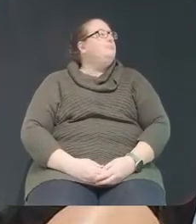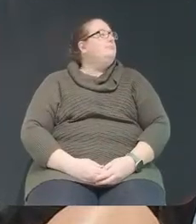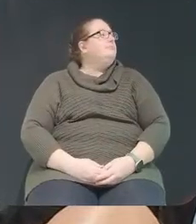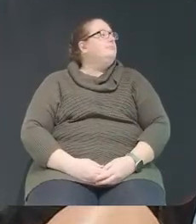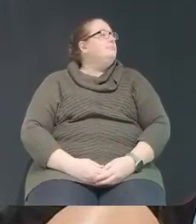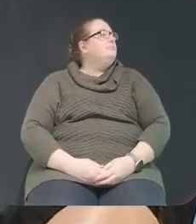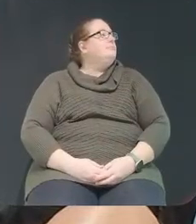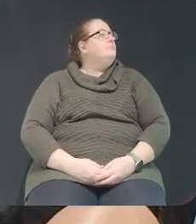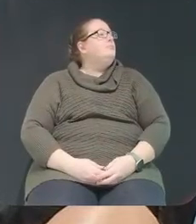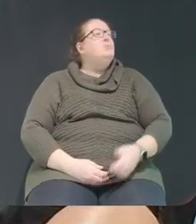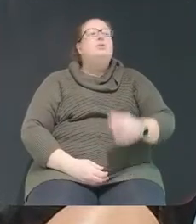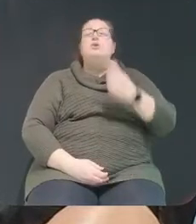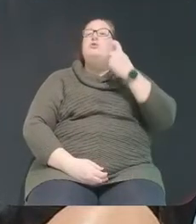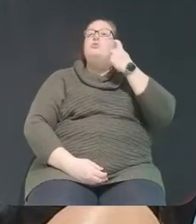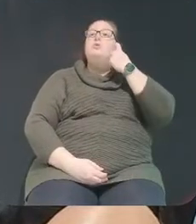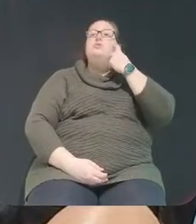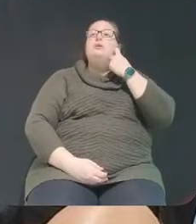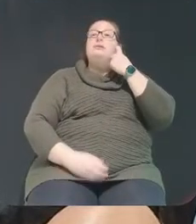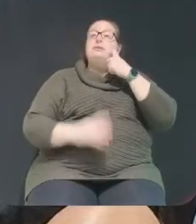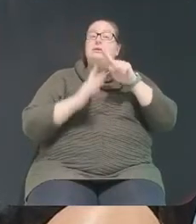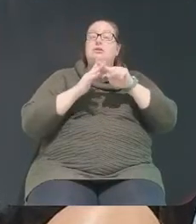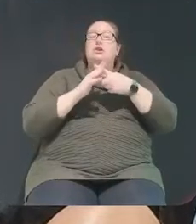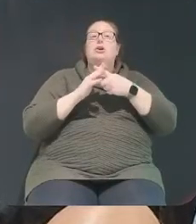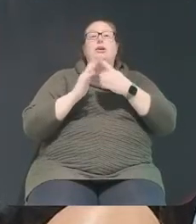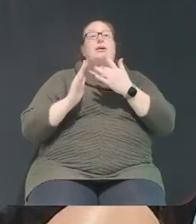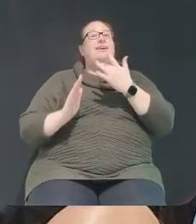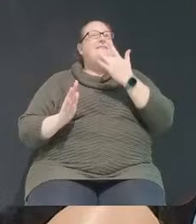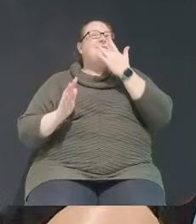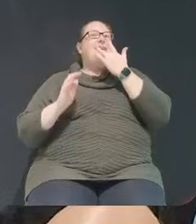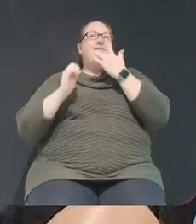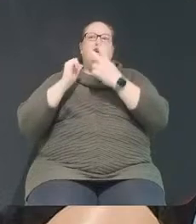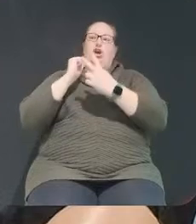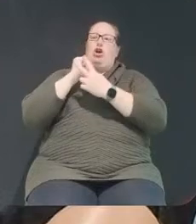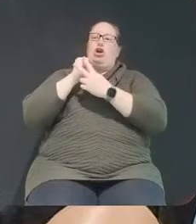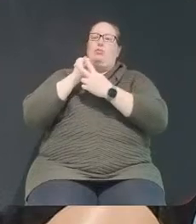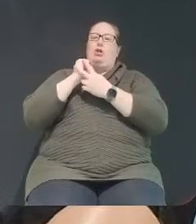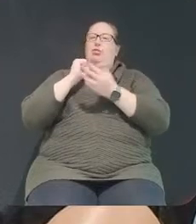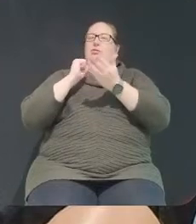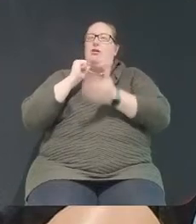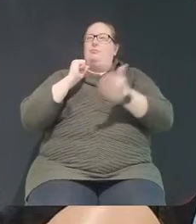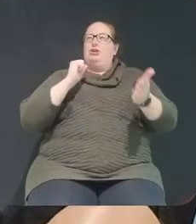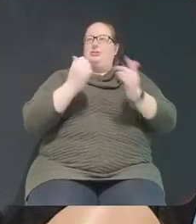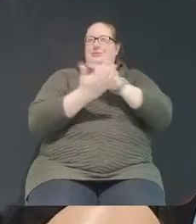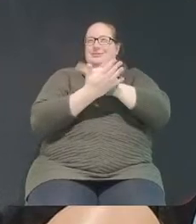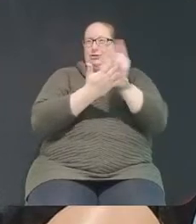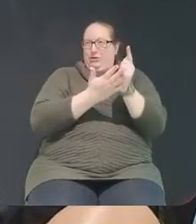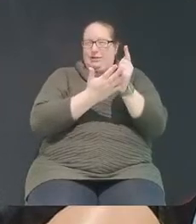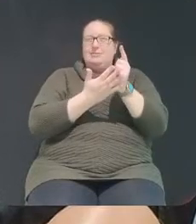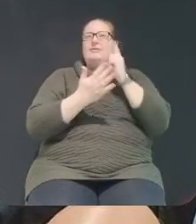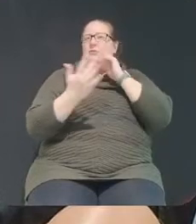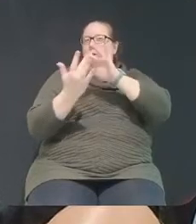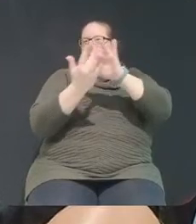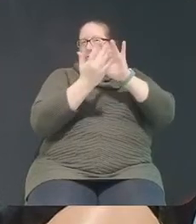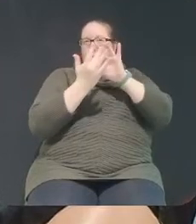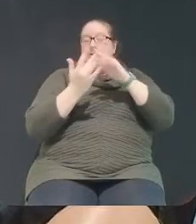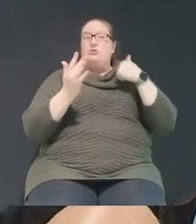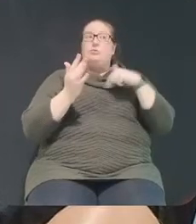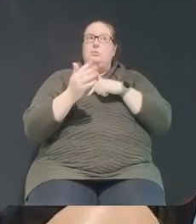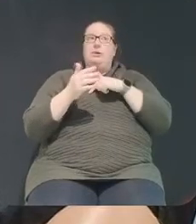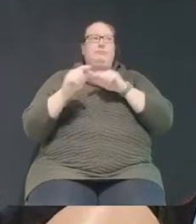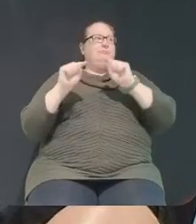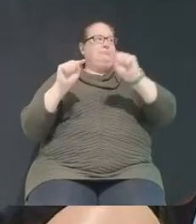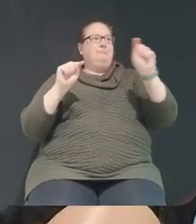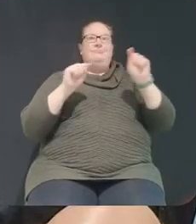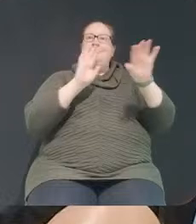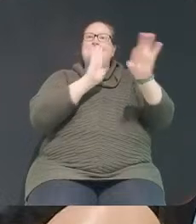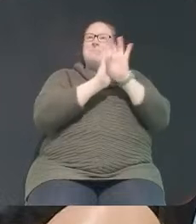We recently started a favorite archival object series, another form of outreach, where we each pick an item or